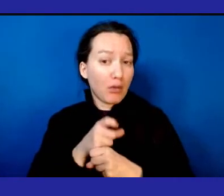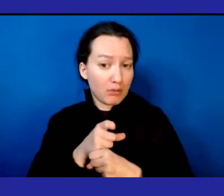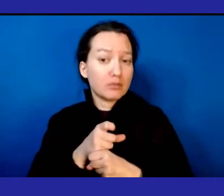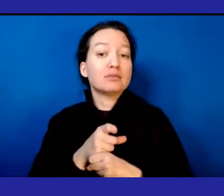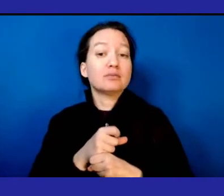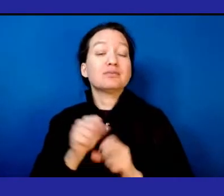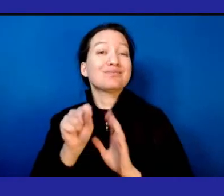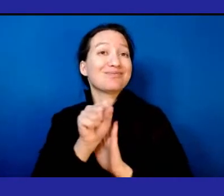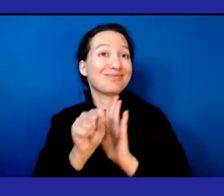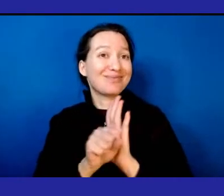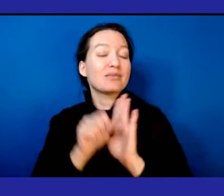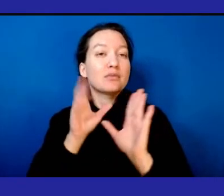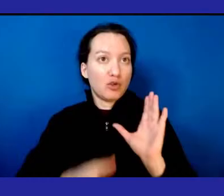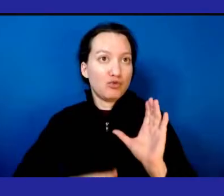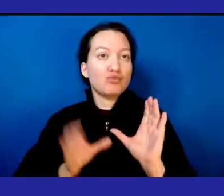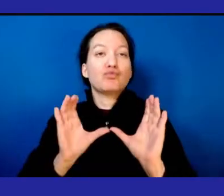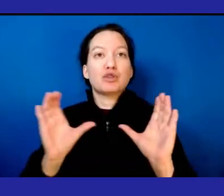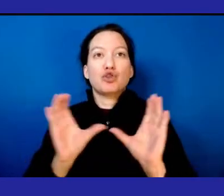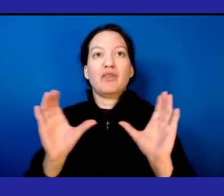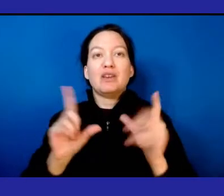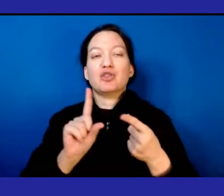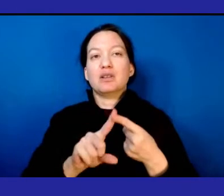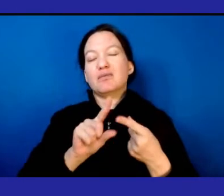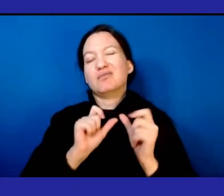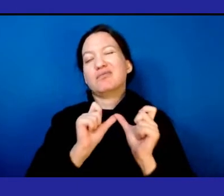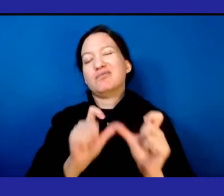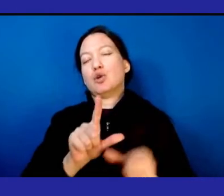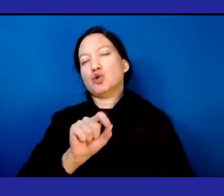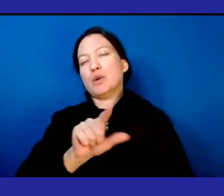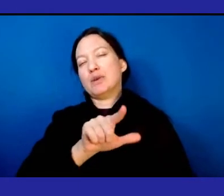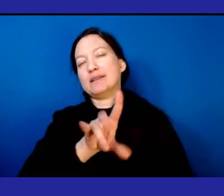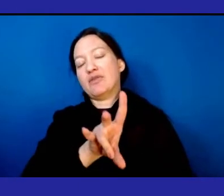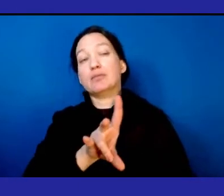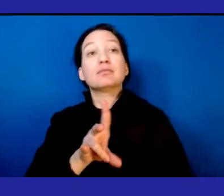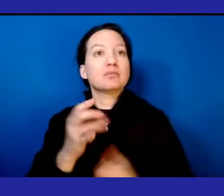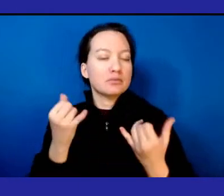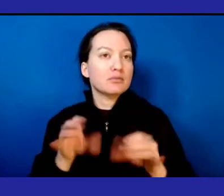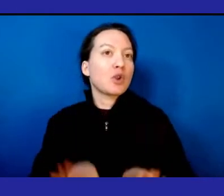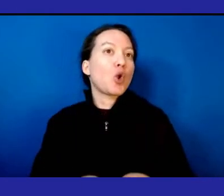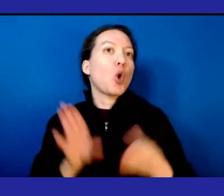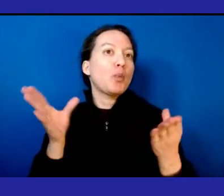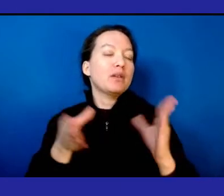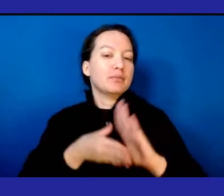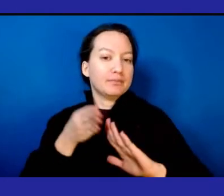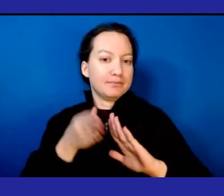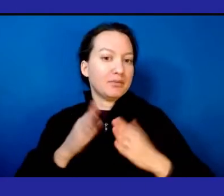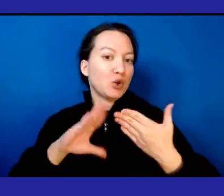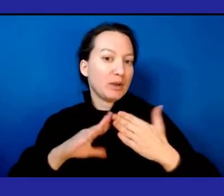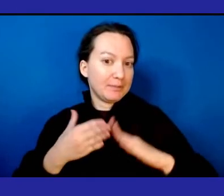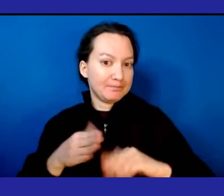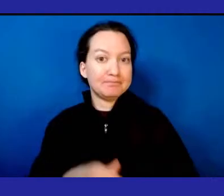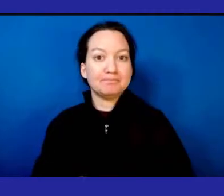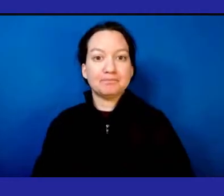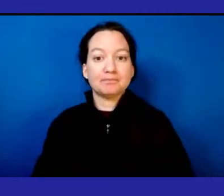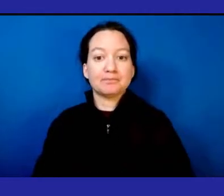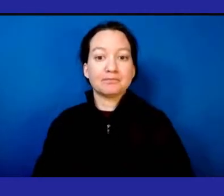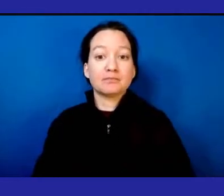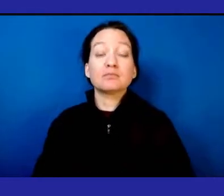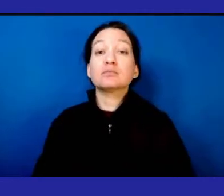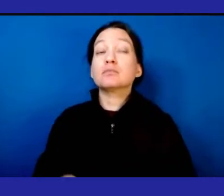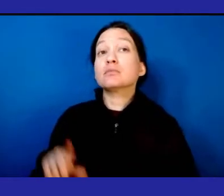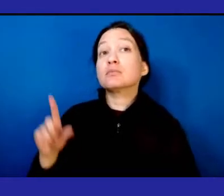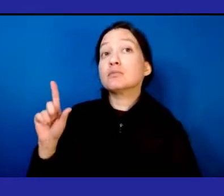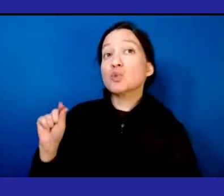state recertification until 2027 and remains open to the community. During